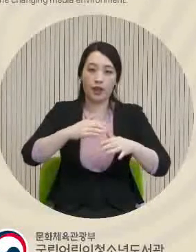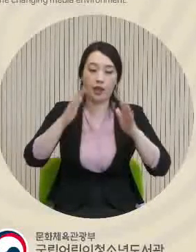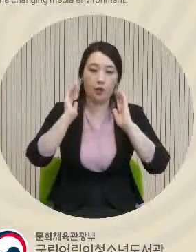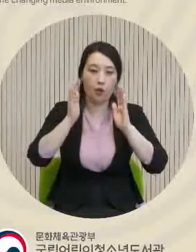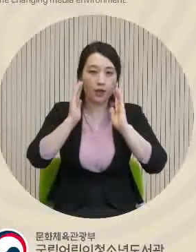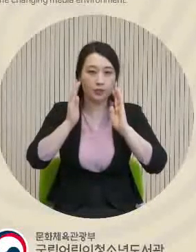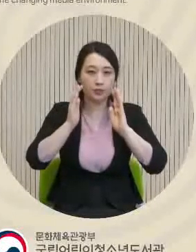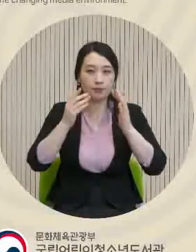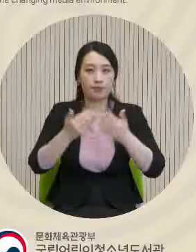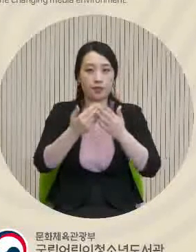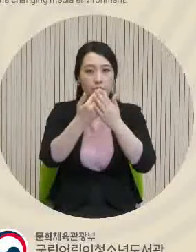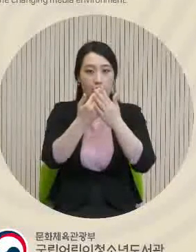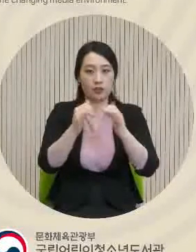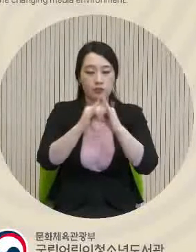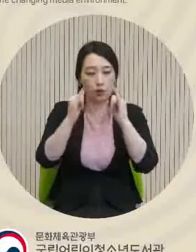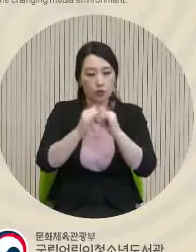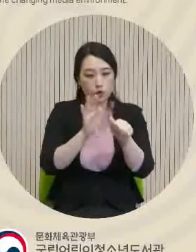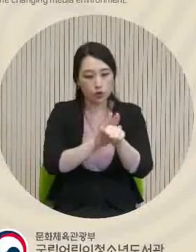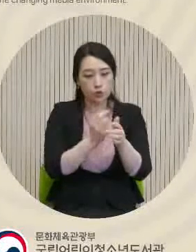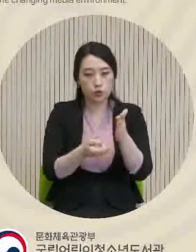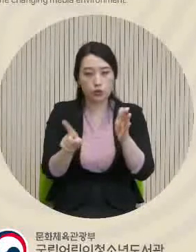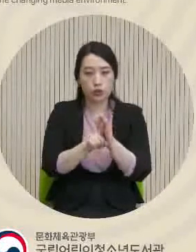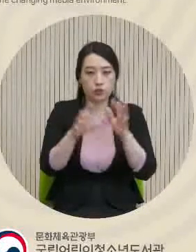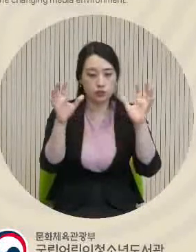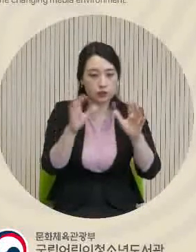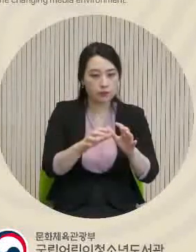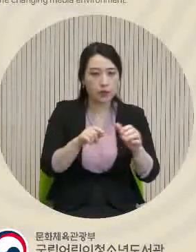connected learning.